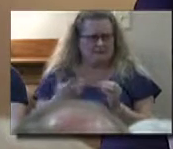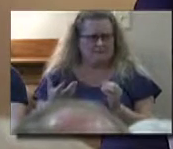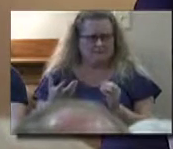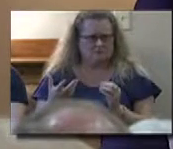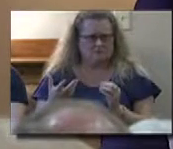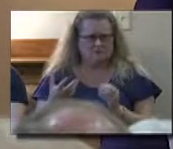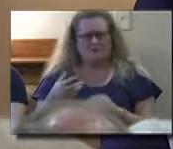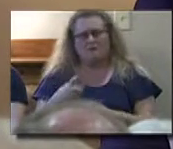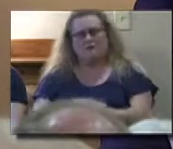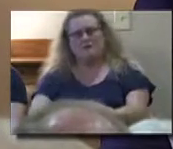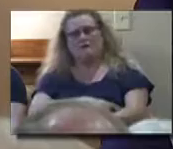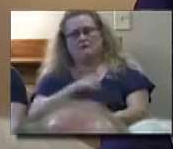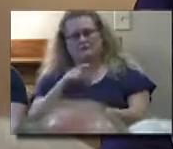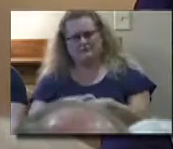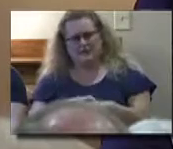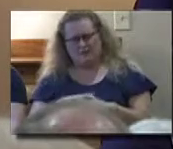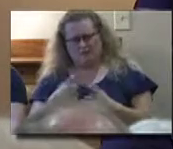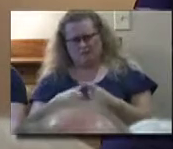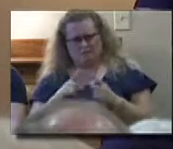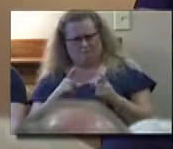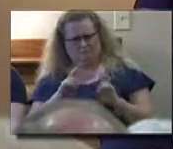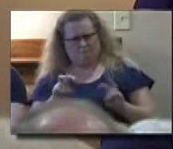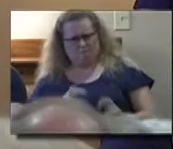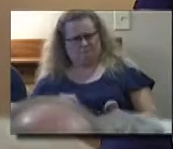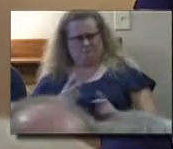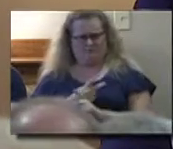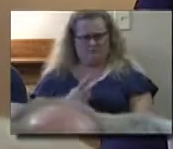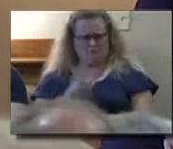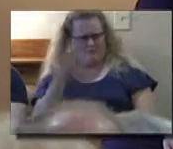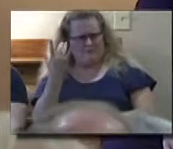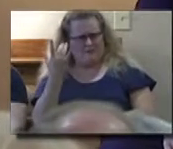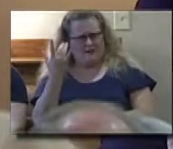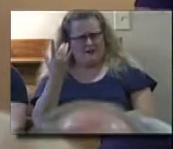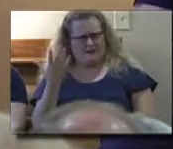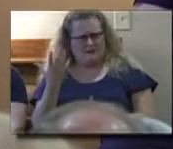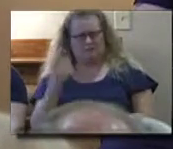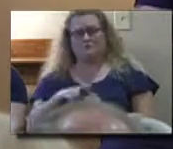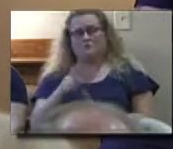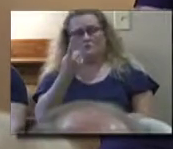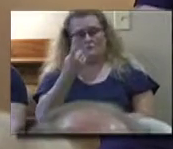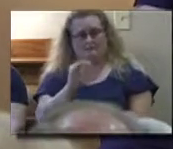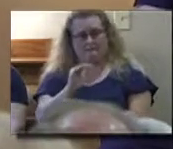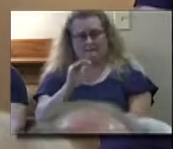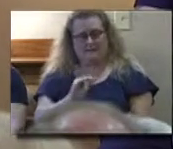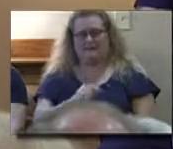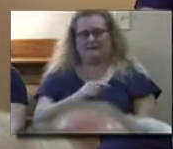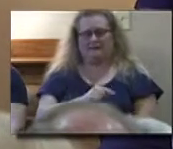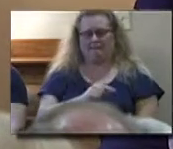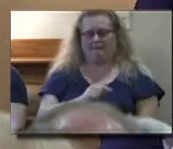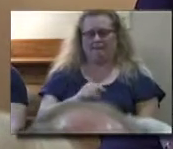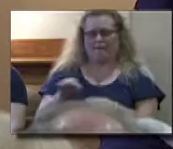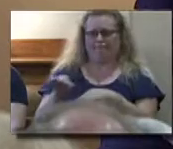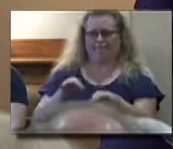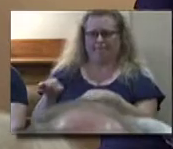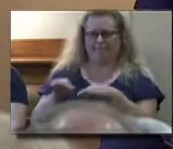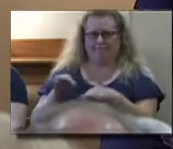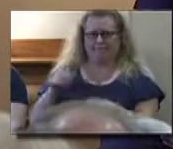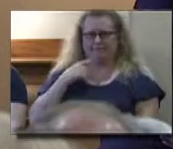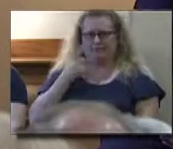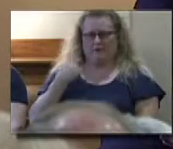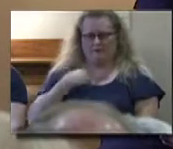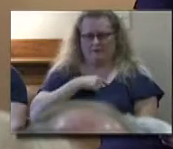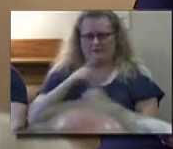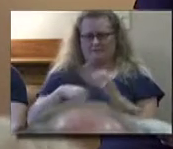And it took us a long time to figure out why. But then one night he told us about his